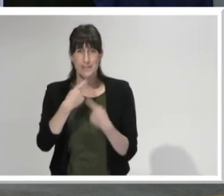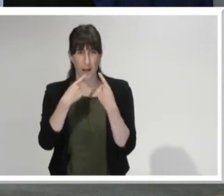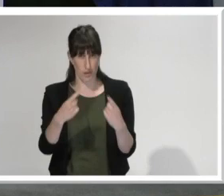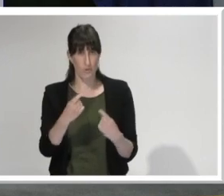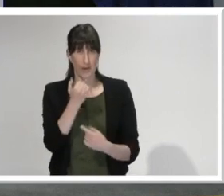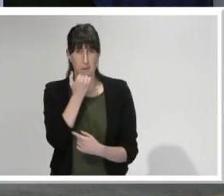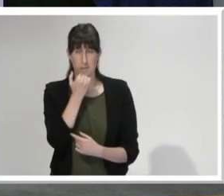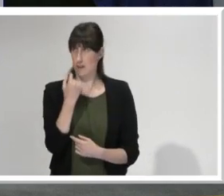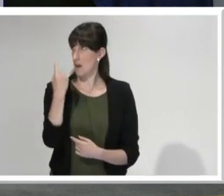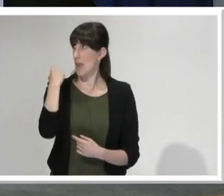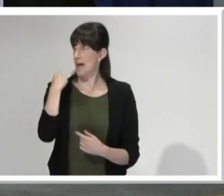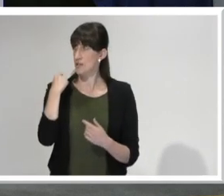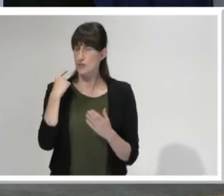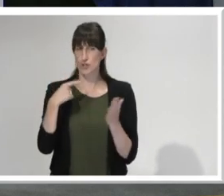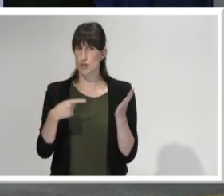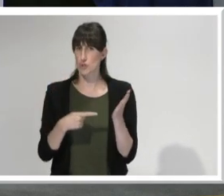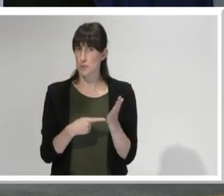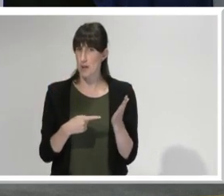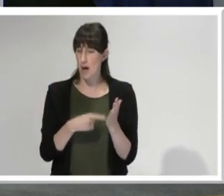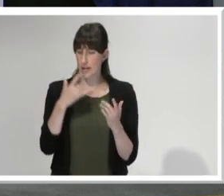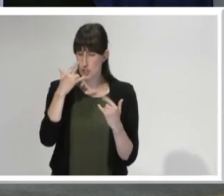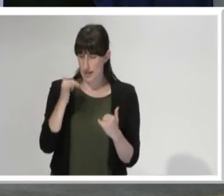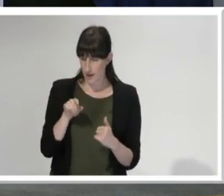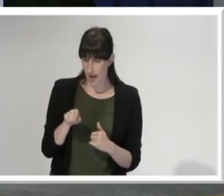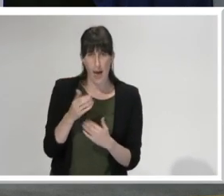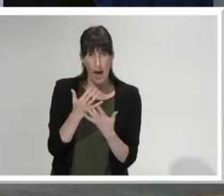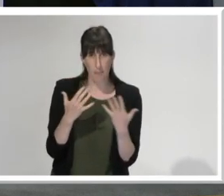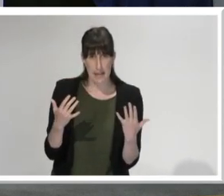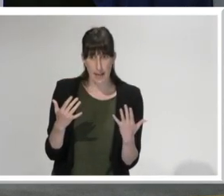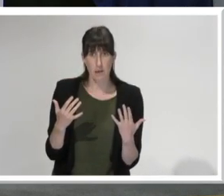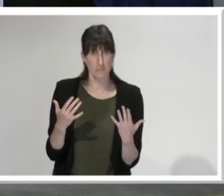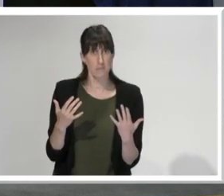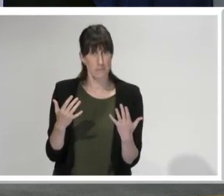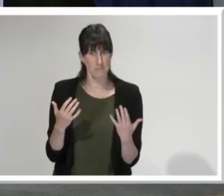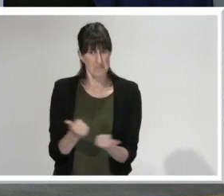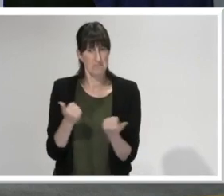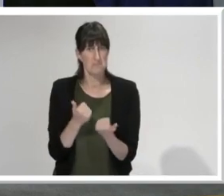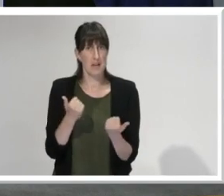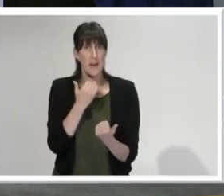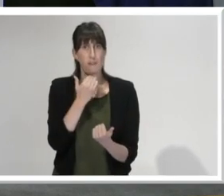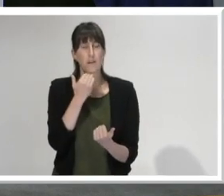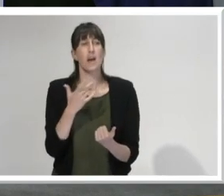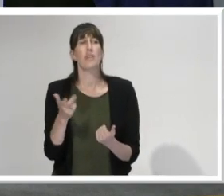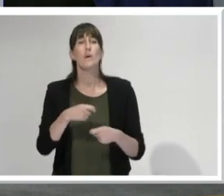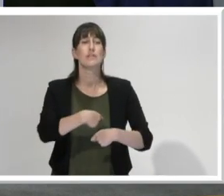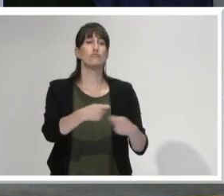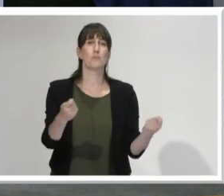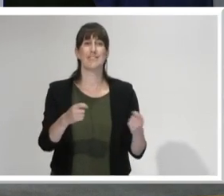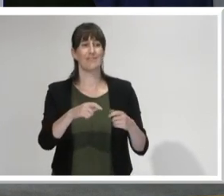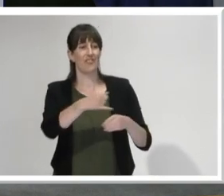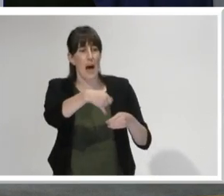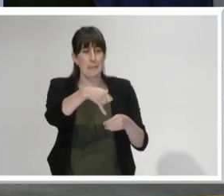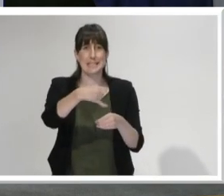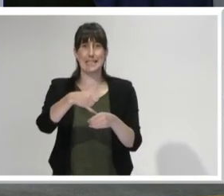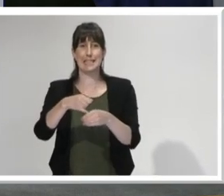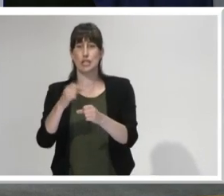I believe, that I checked, and there were still at that time, although they were distributed across different pharmacies and different GPs at that